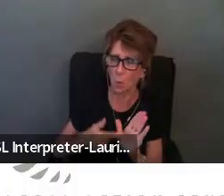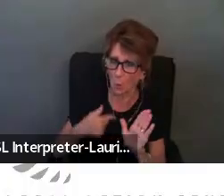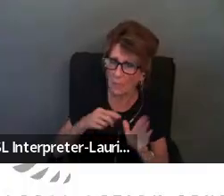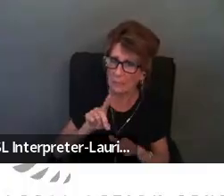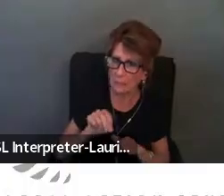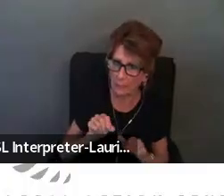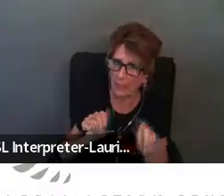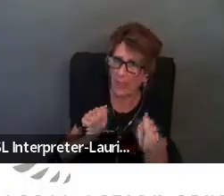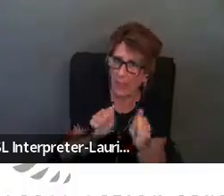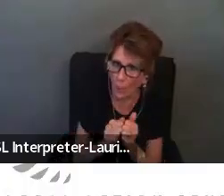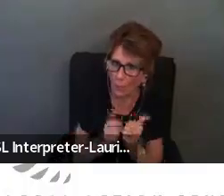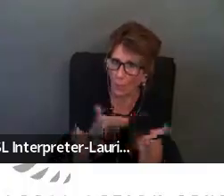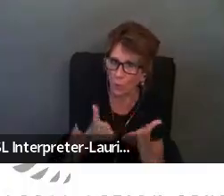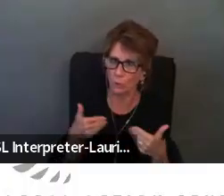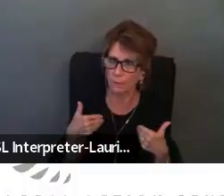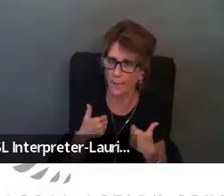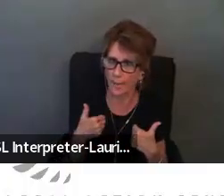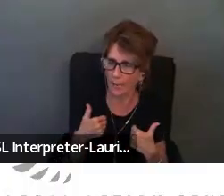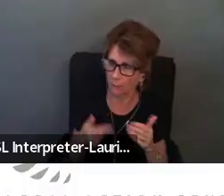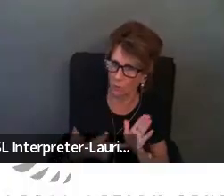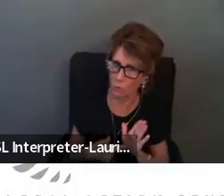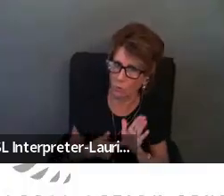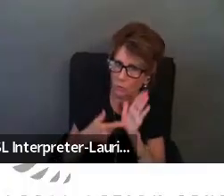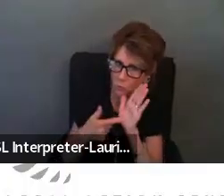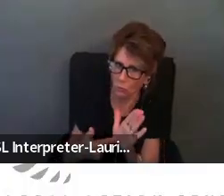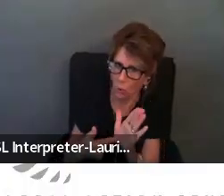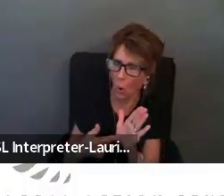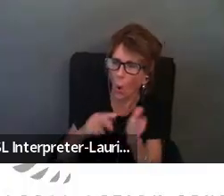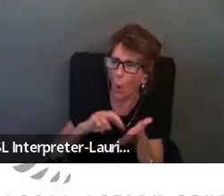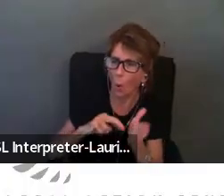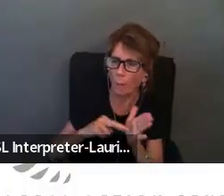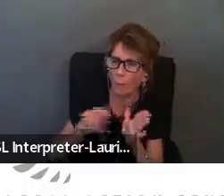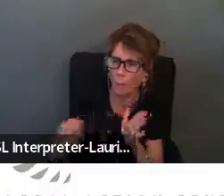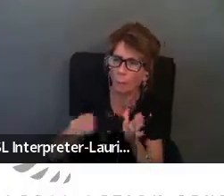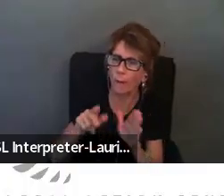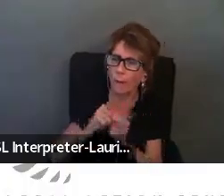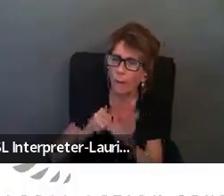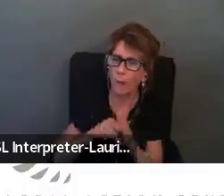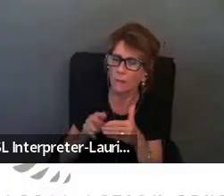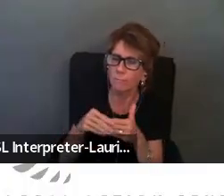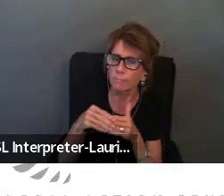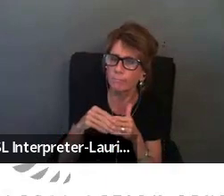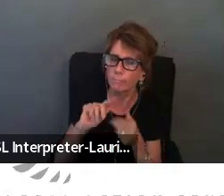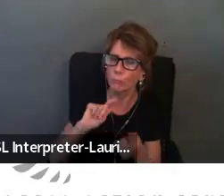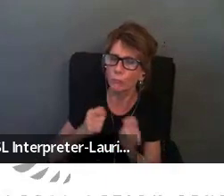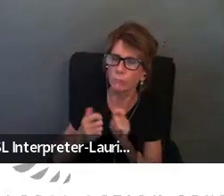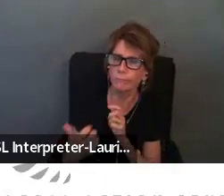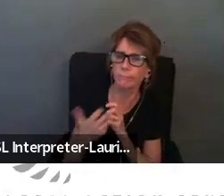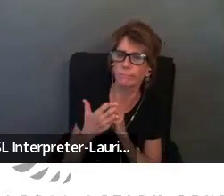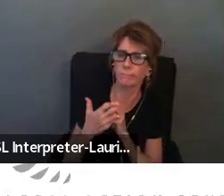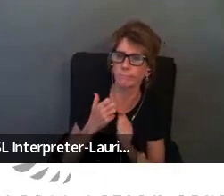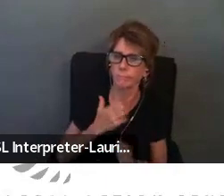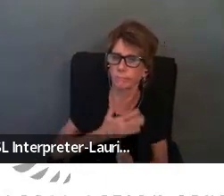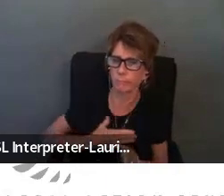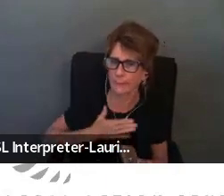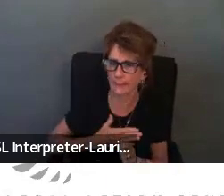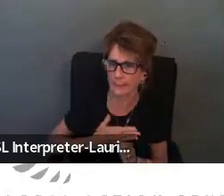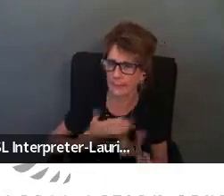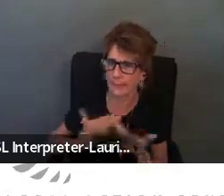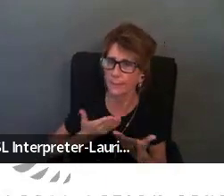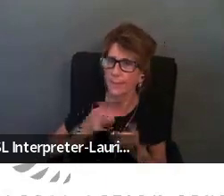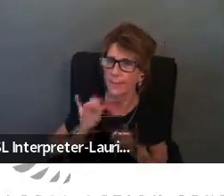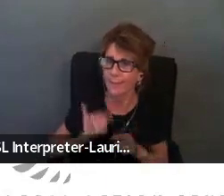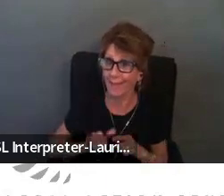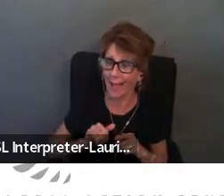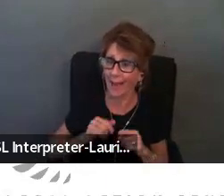disability, then you would have laid the groundwork of the need to be accommodated. So the information that you would put